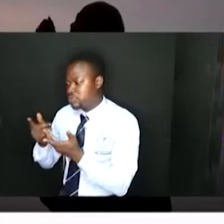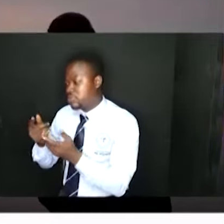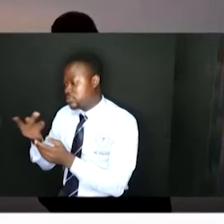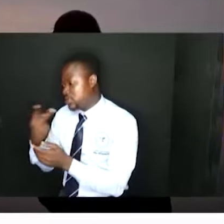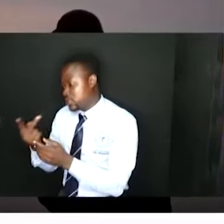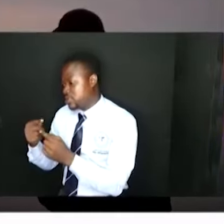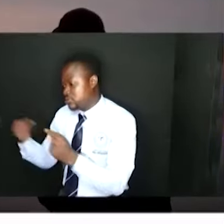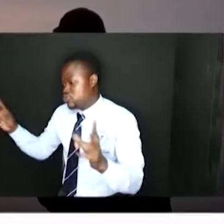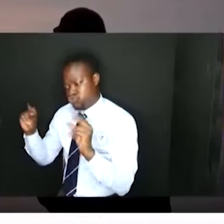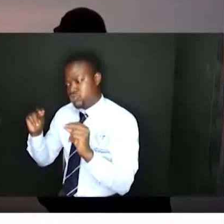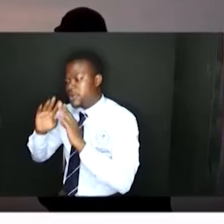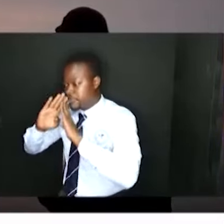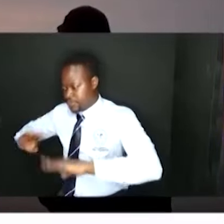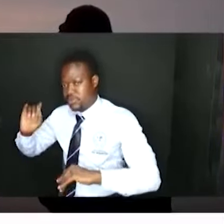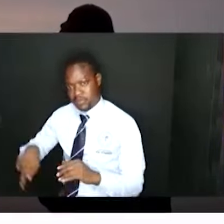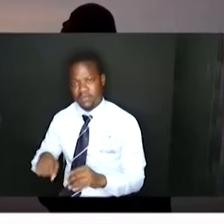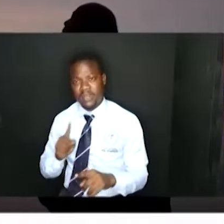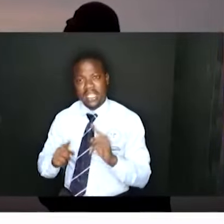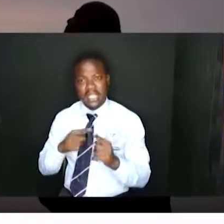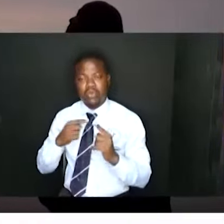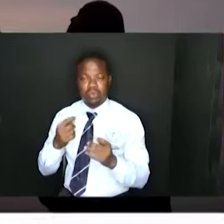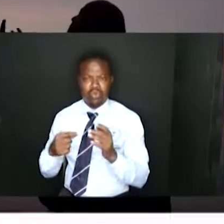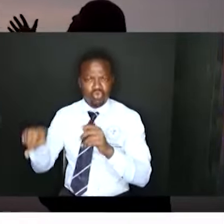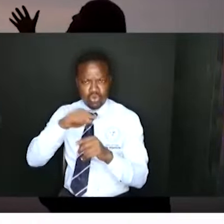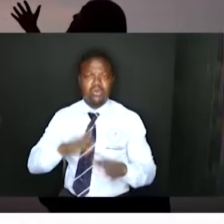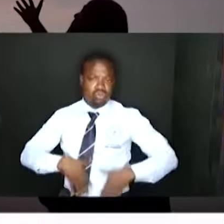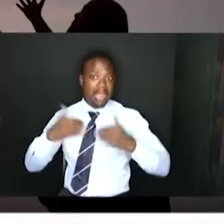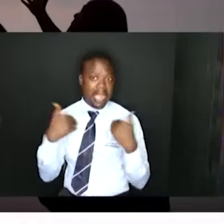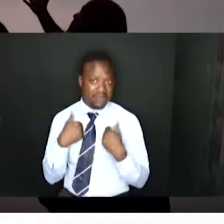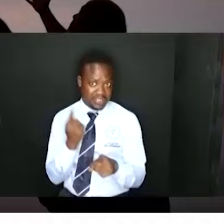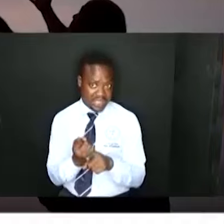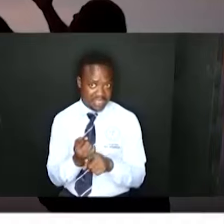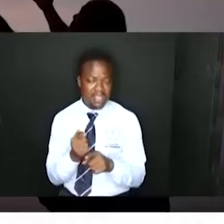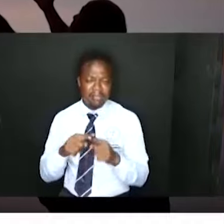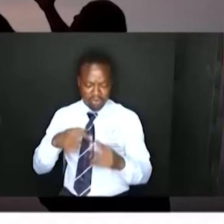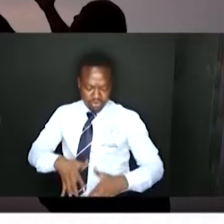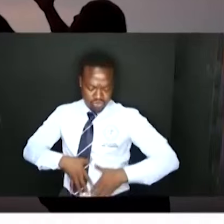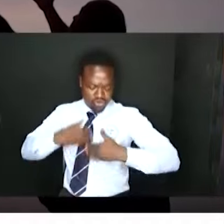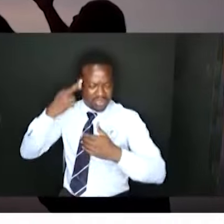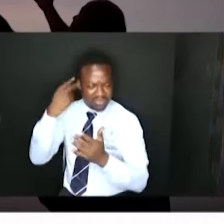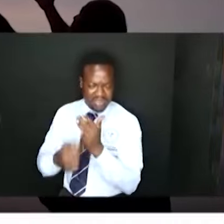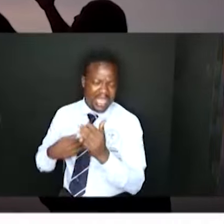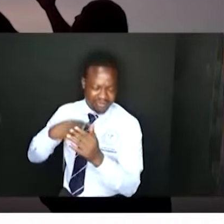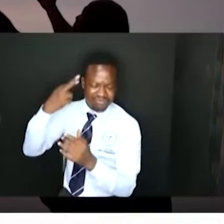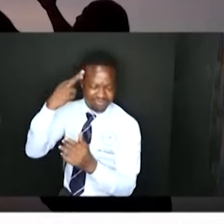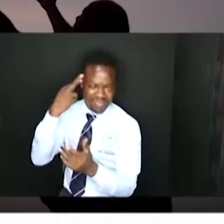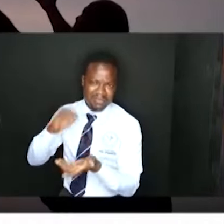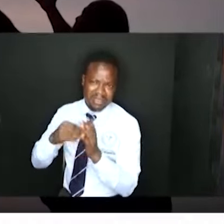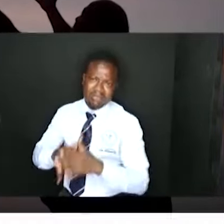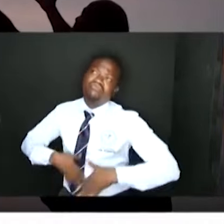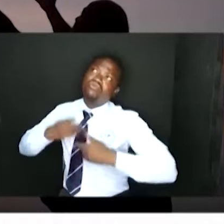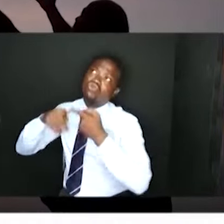when you confess with the intention of making peace or receiving forgiveness and favor,